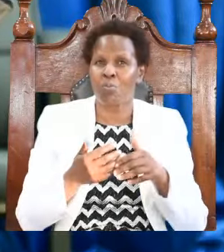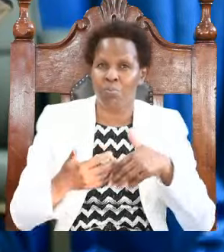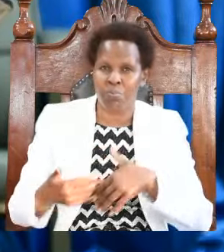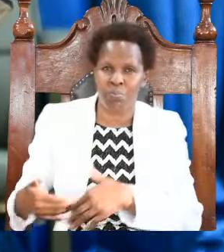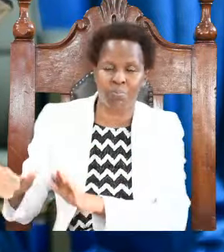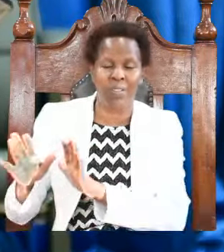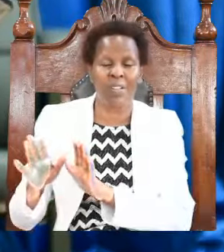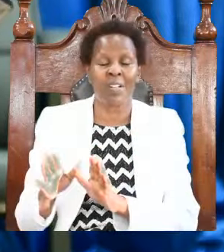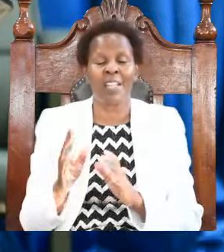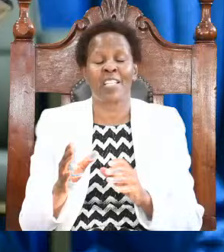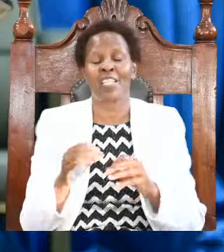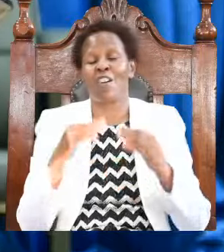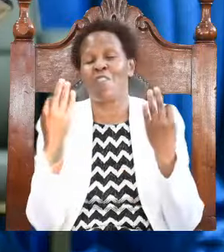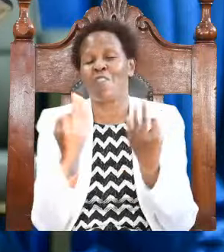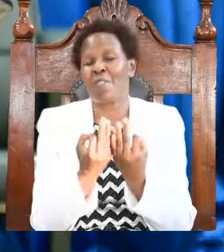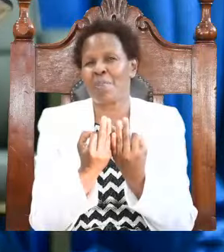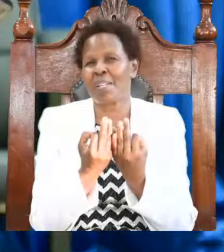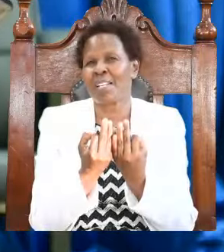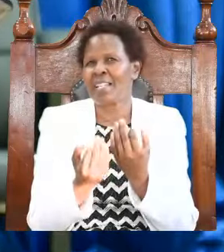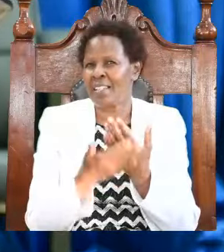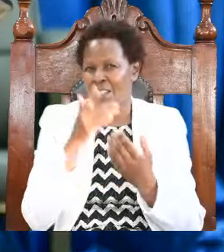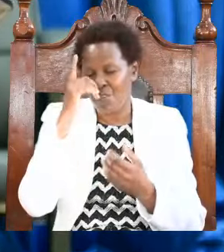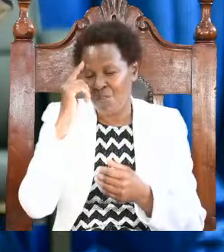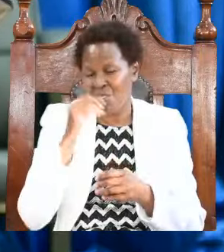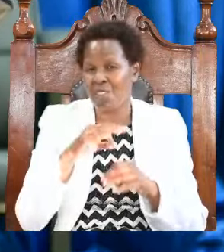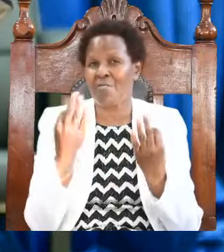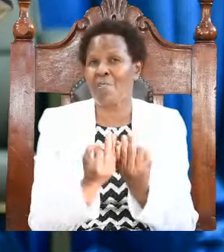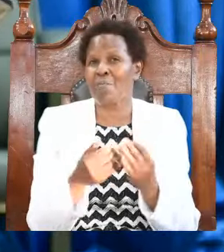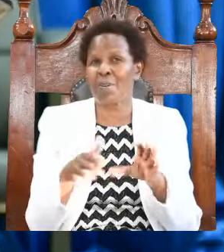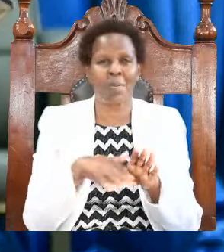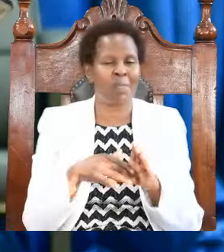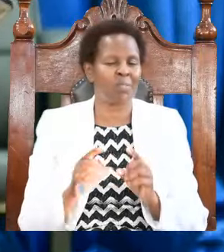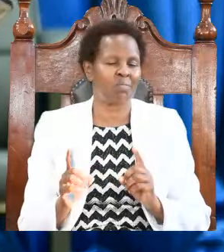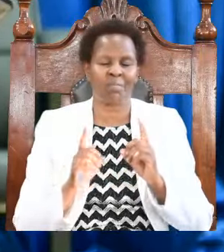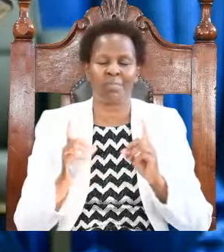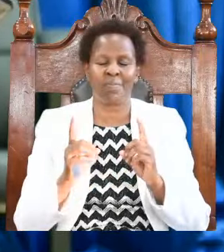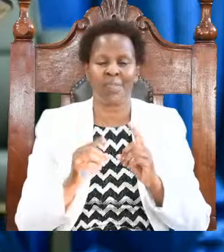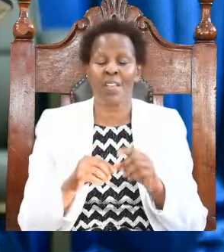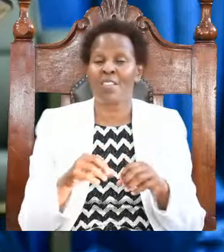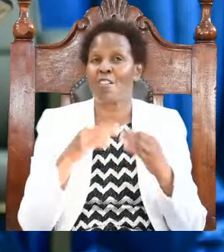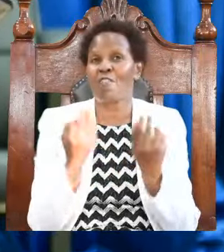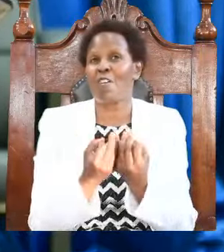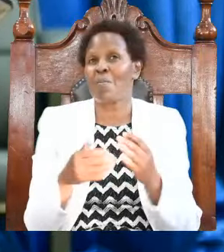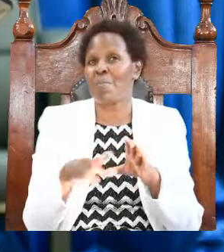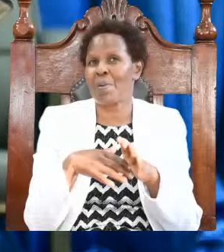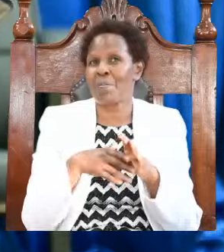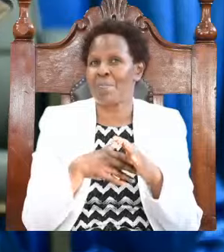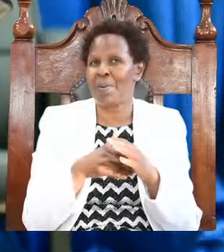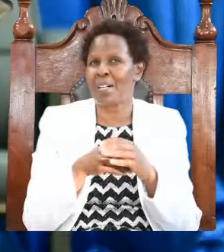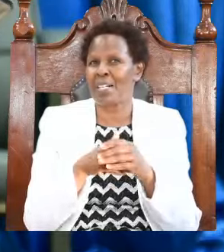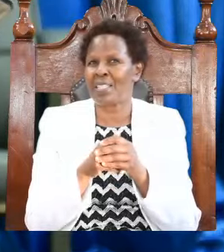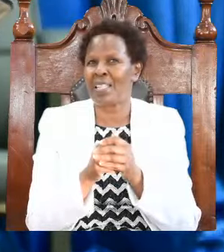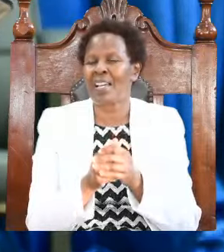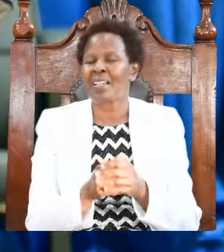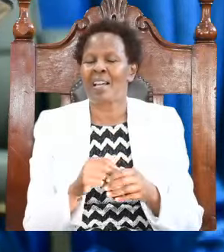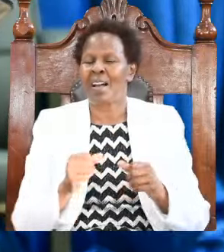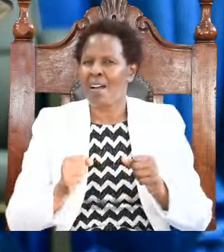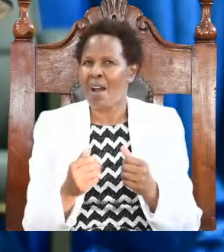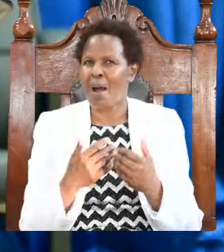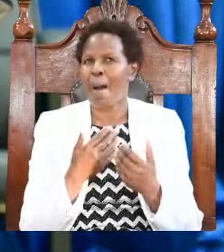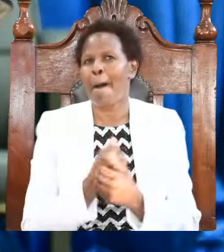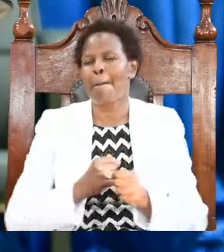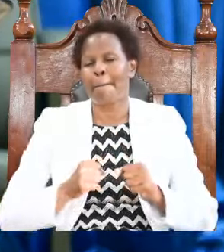his family. He wasn't very keen taking care of his family. So his family members were crying, you know, they were not happy